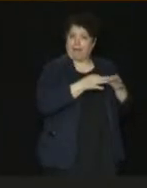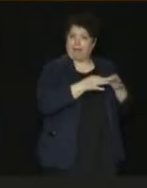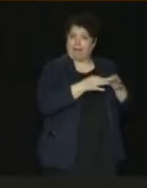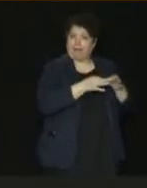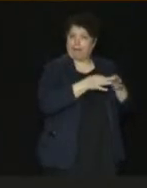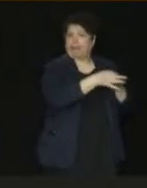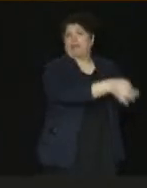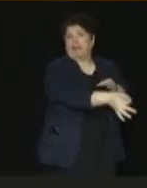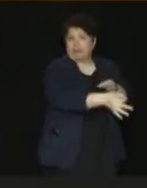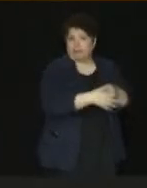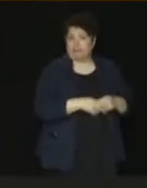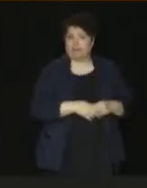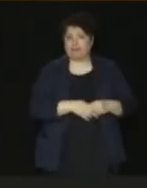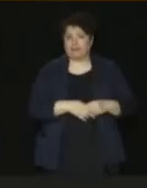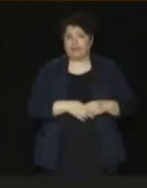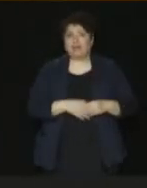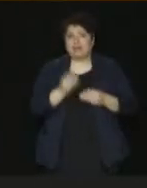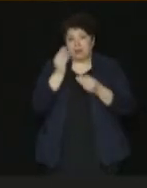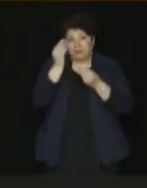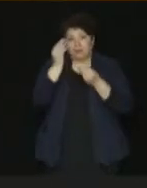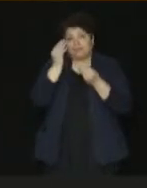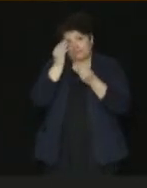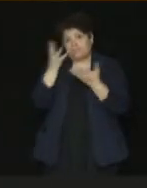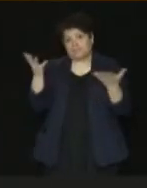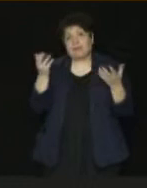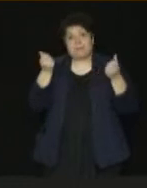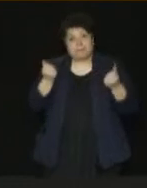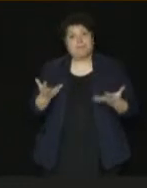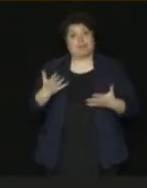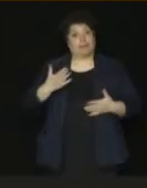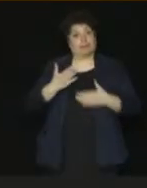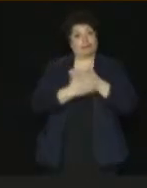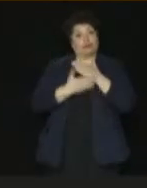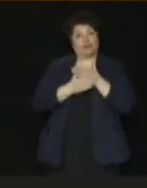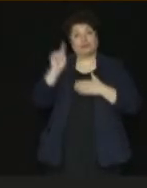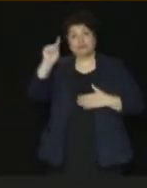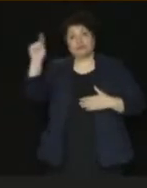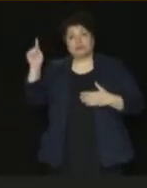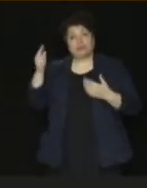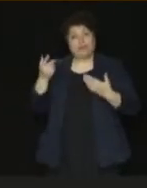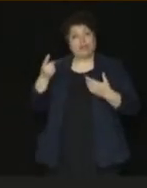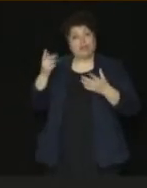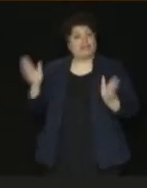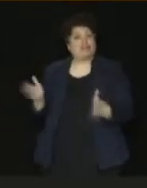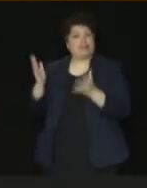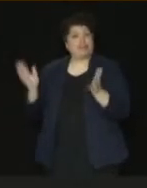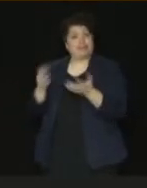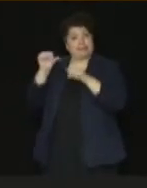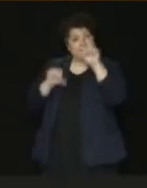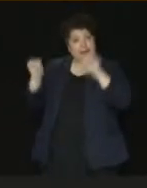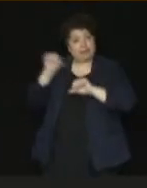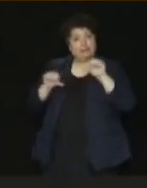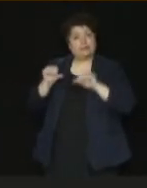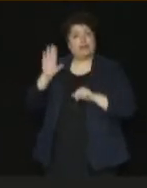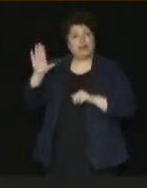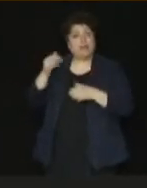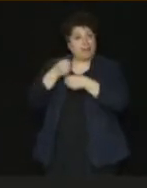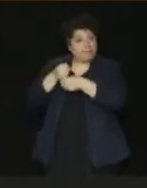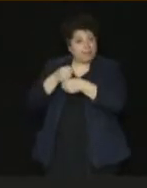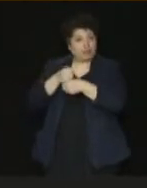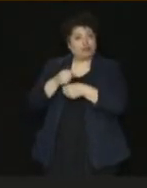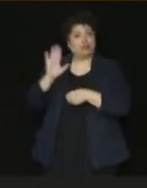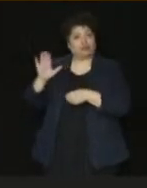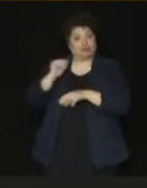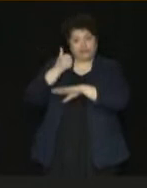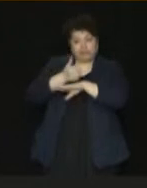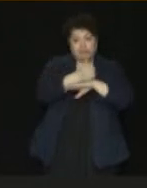there are countries around the world that worked extremely hard to develop their scientific capacities, to expand their manufacturing. I'm